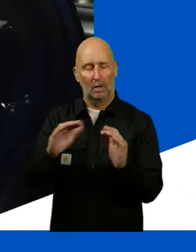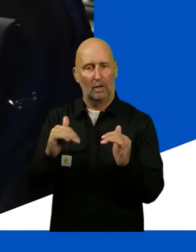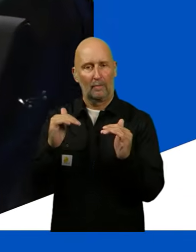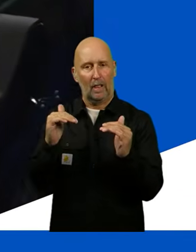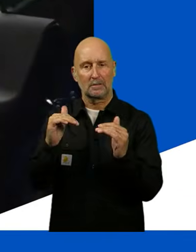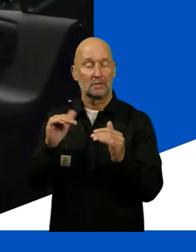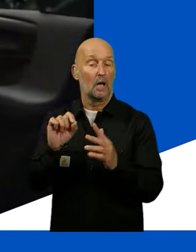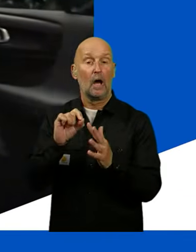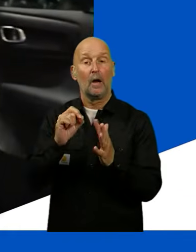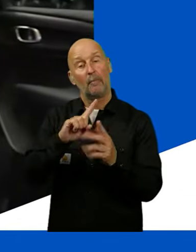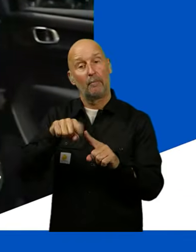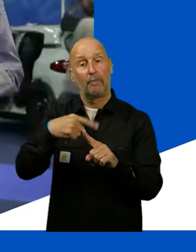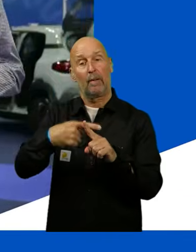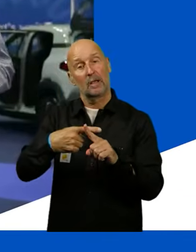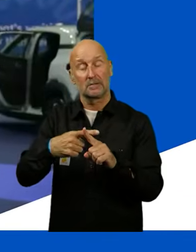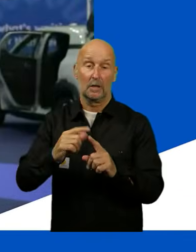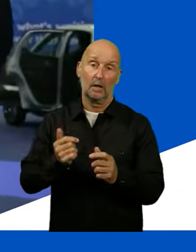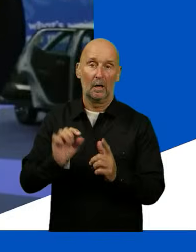Plus Pro.